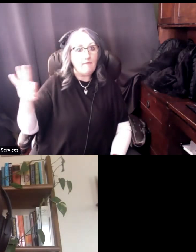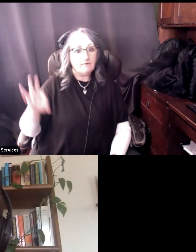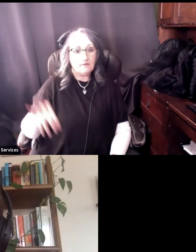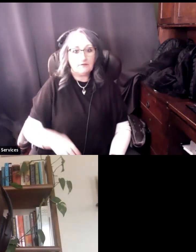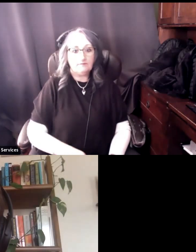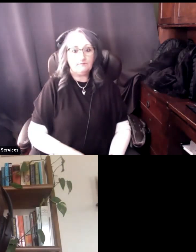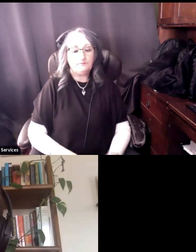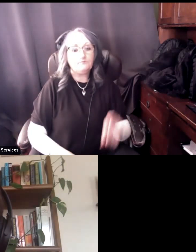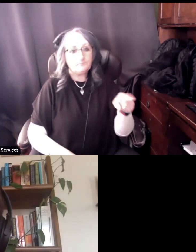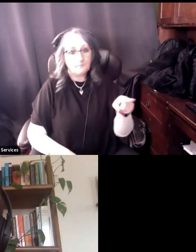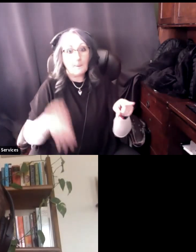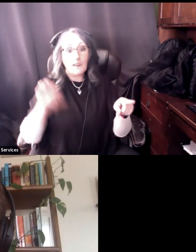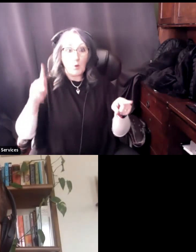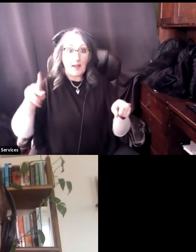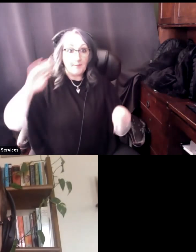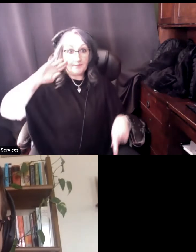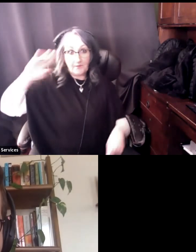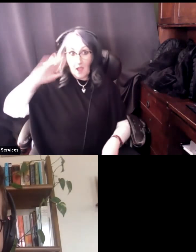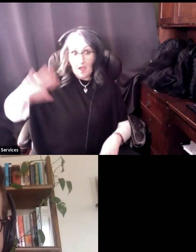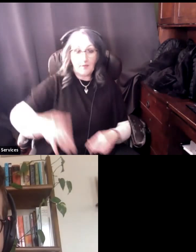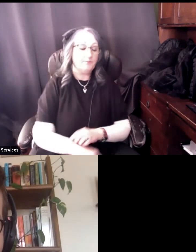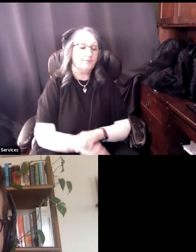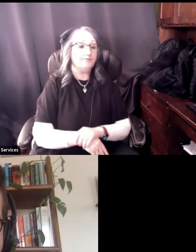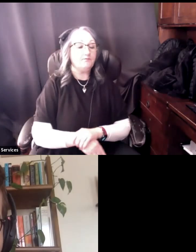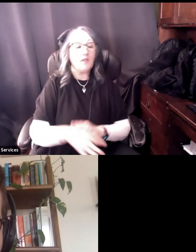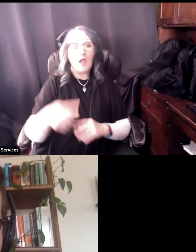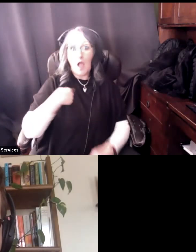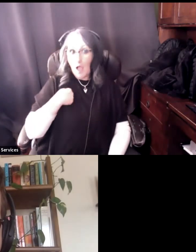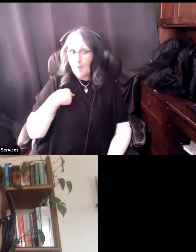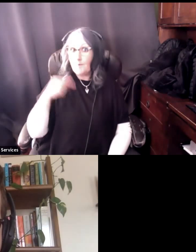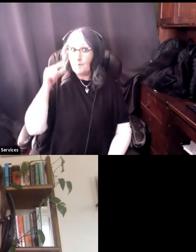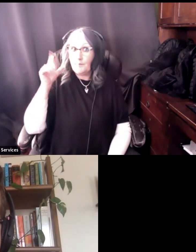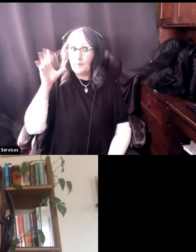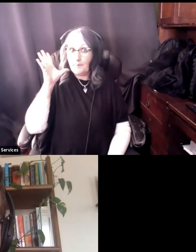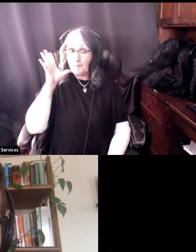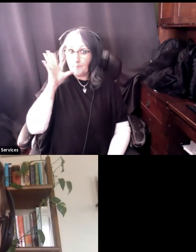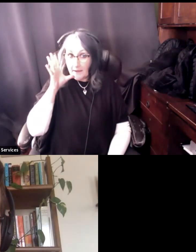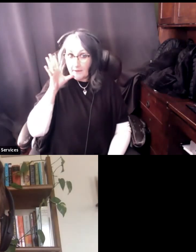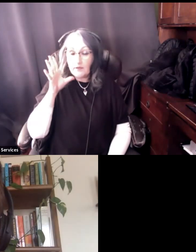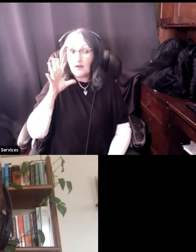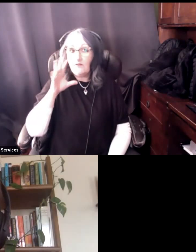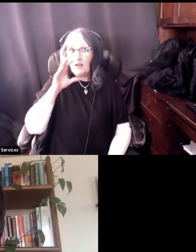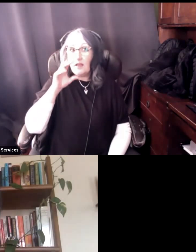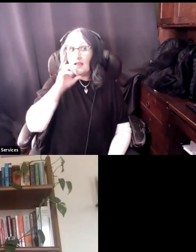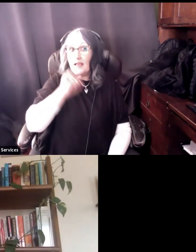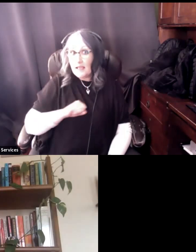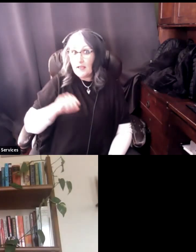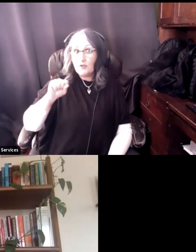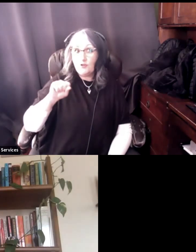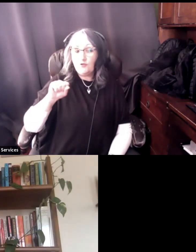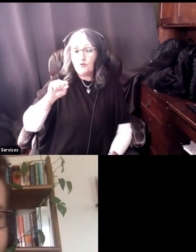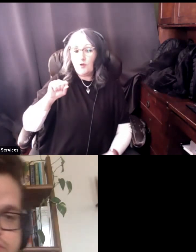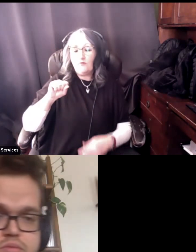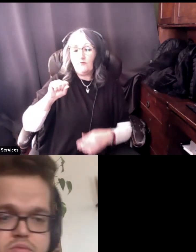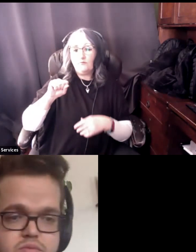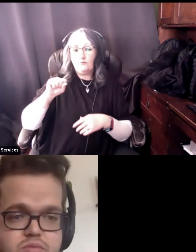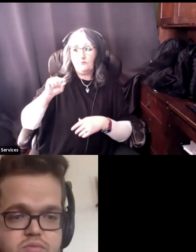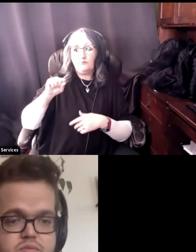Hi. So I am the parent of a 24-year-old with autism,